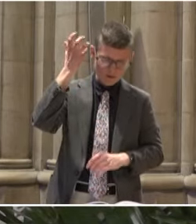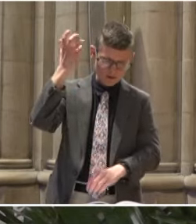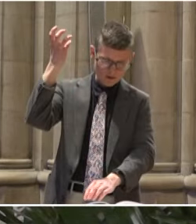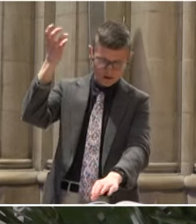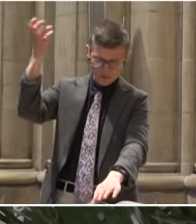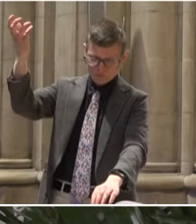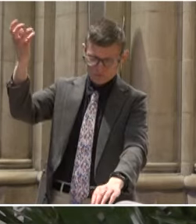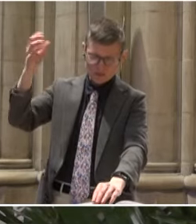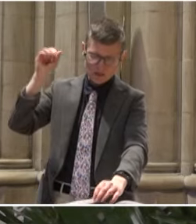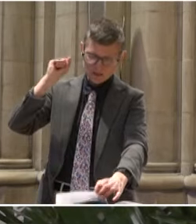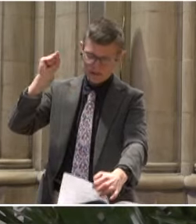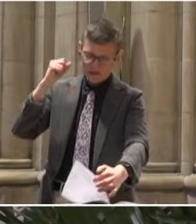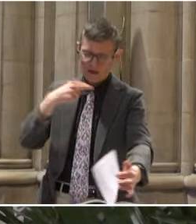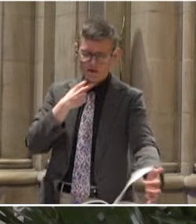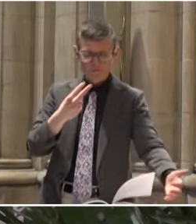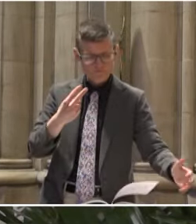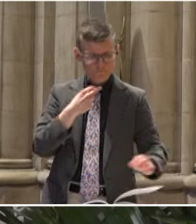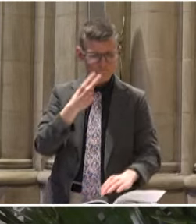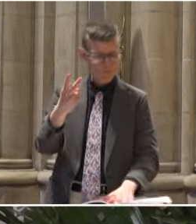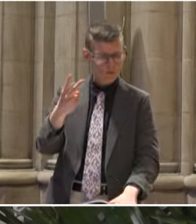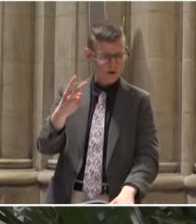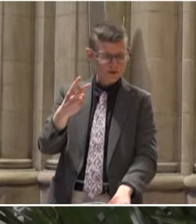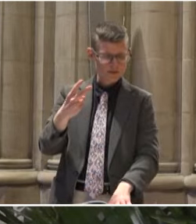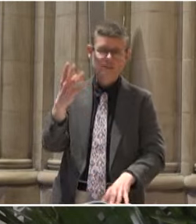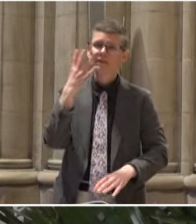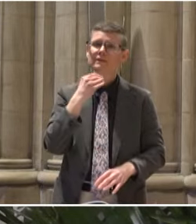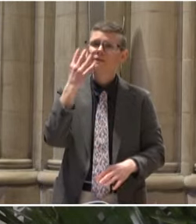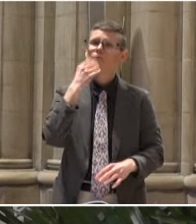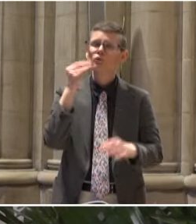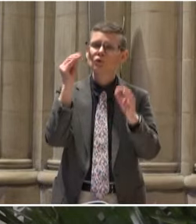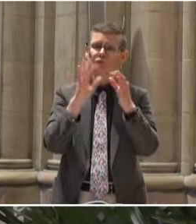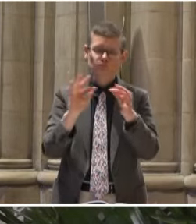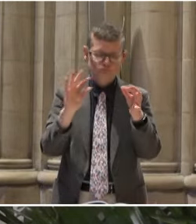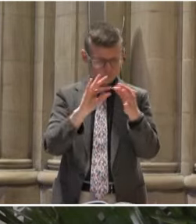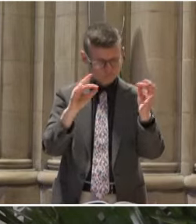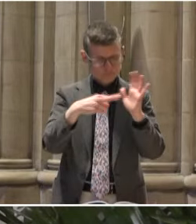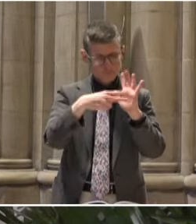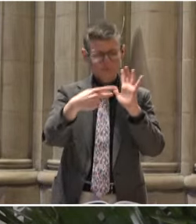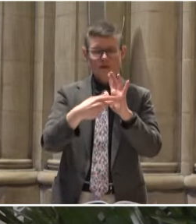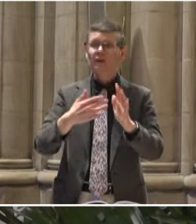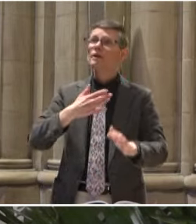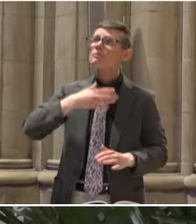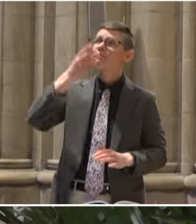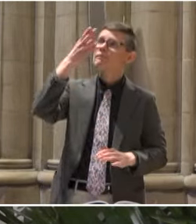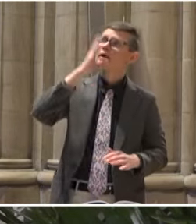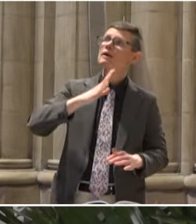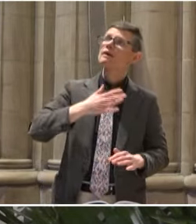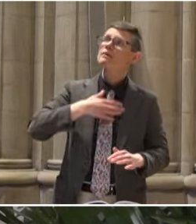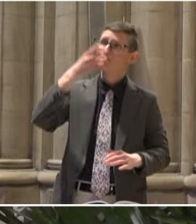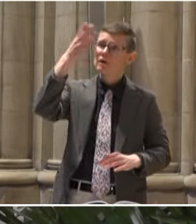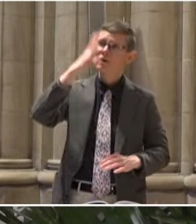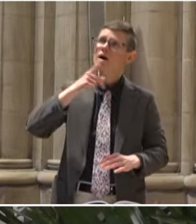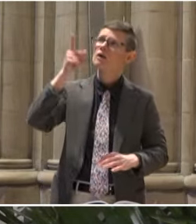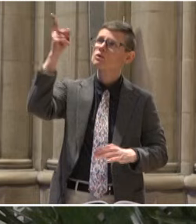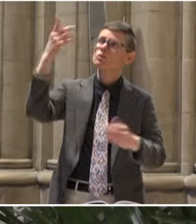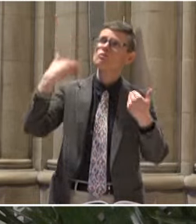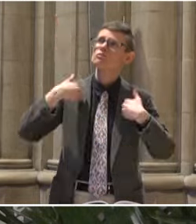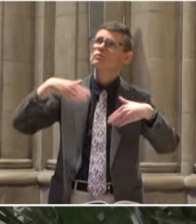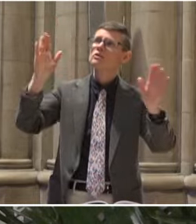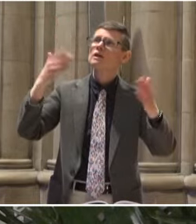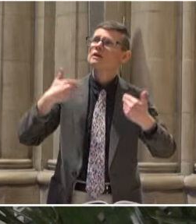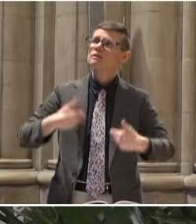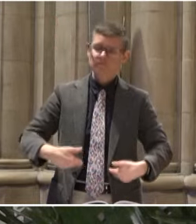voice, "Eloi, Eloi, lema sabachthani," which means, my God, why have you